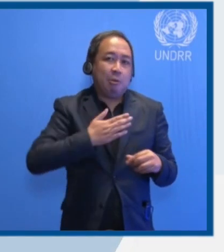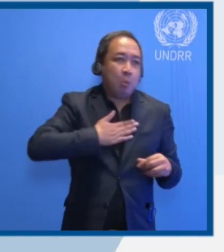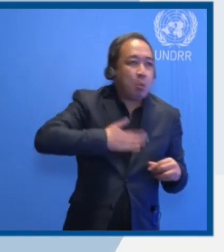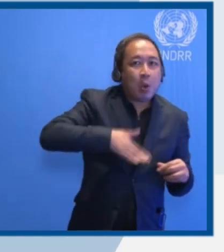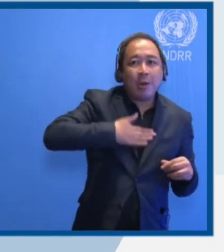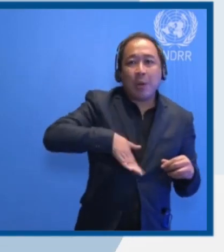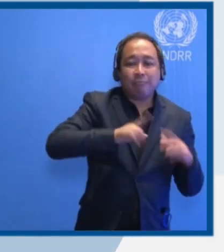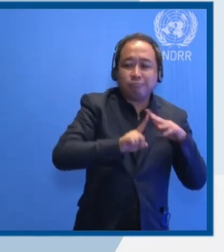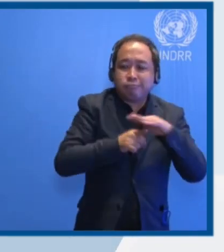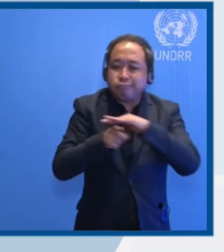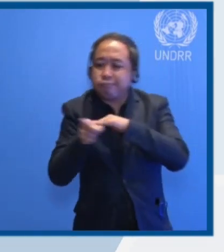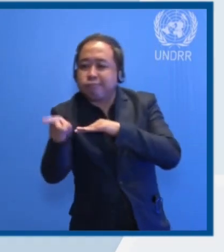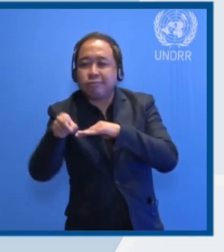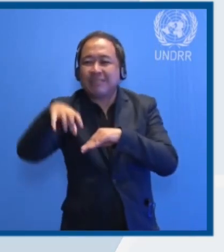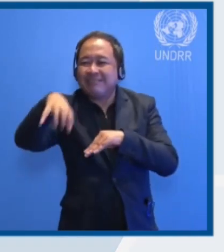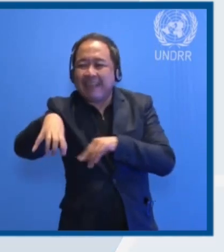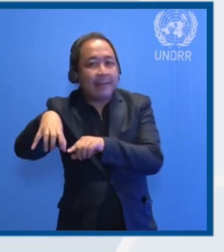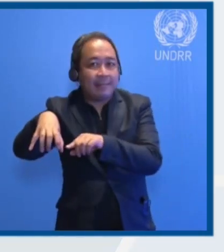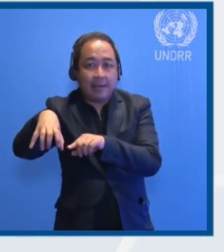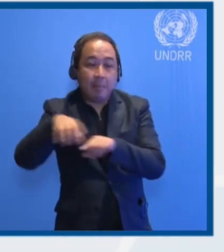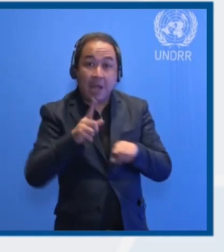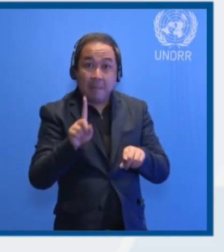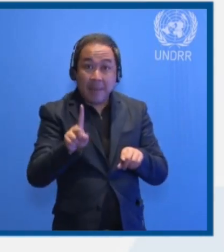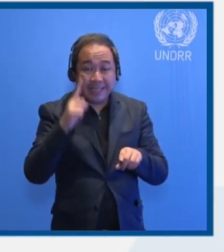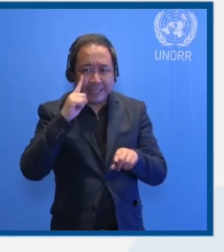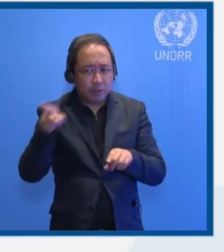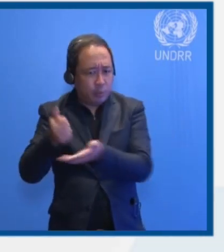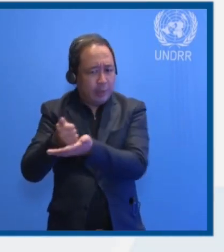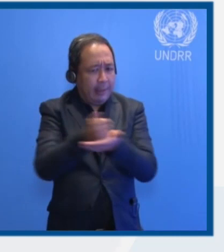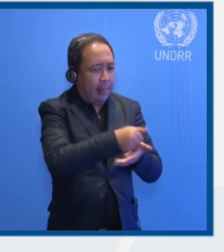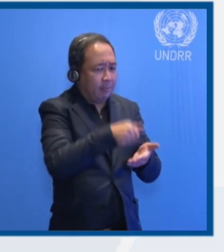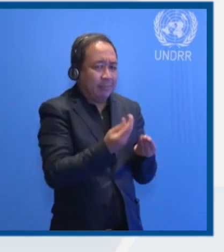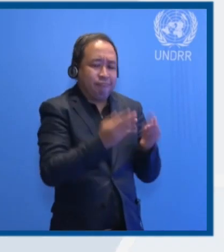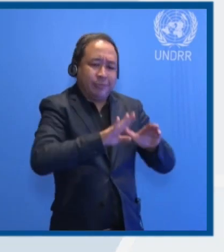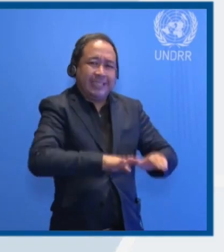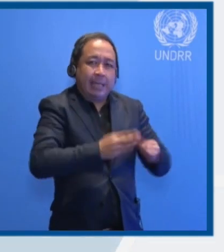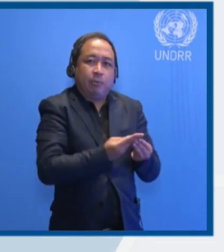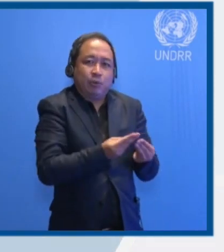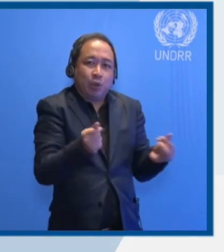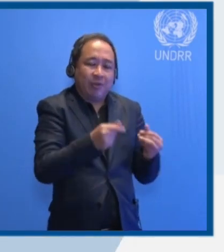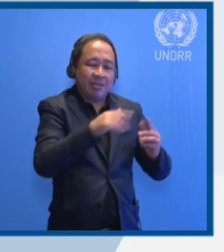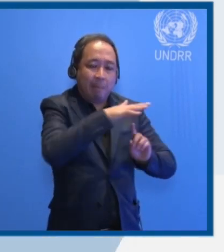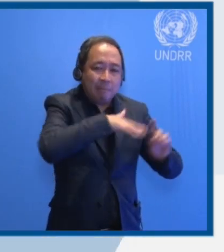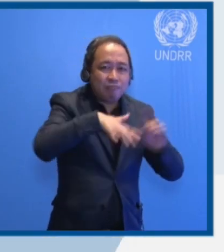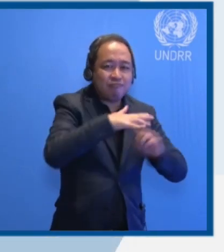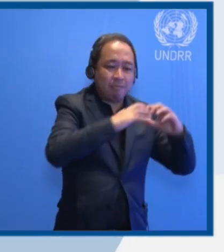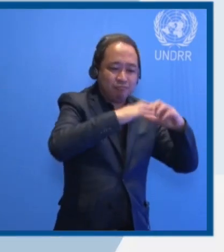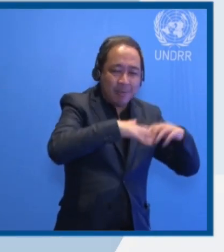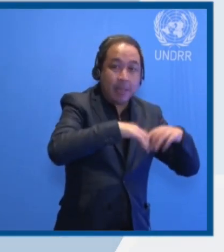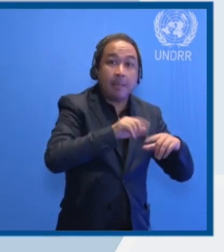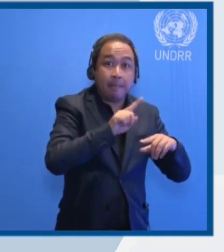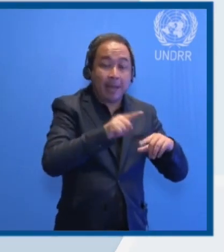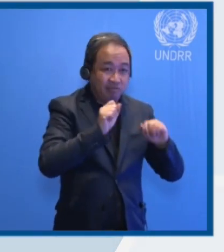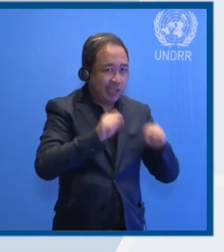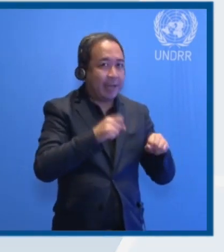somewhere rather choosing to be somewhere where he feels or she feels that there is dignity and their life is